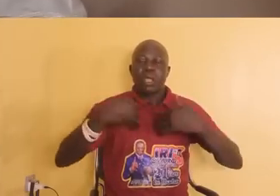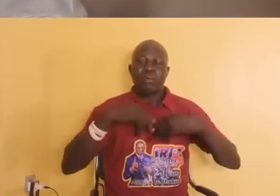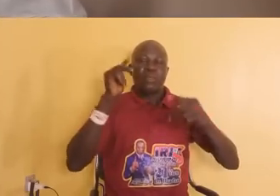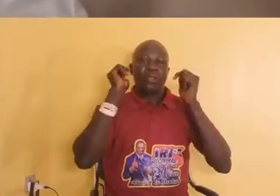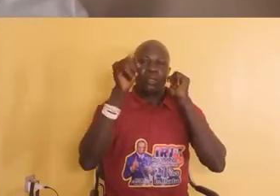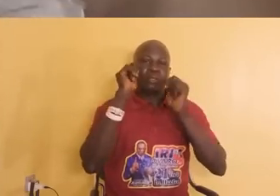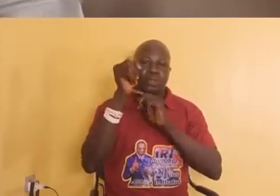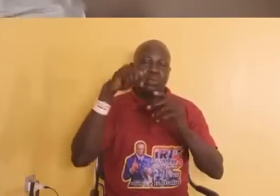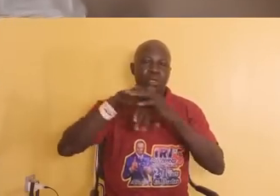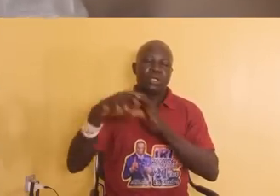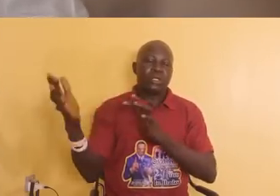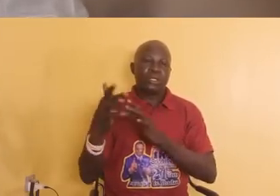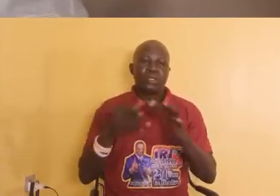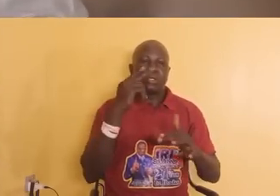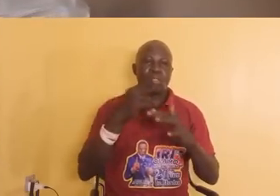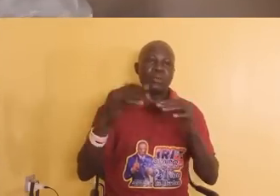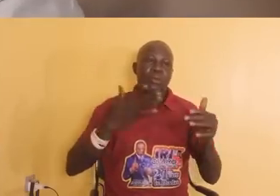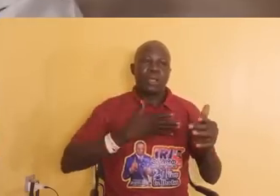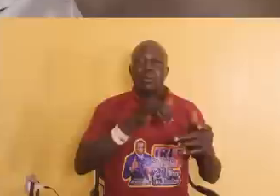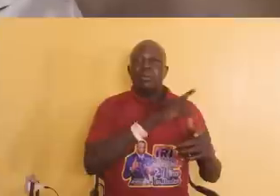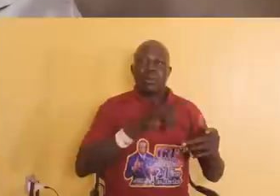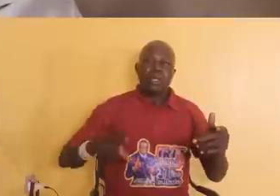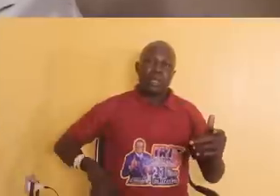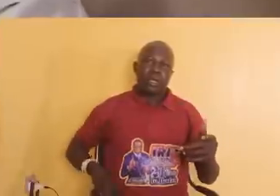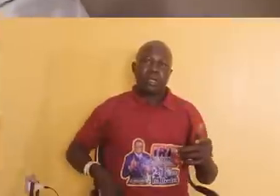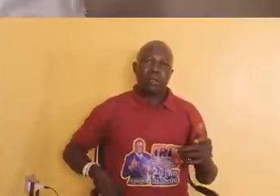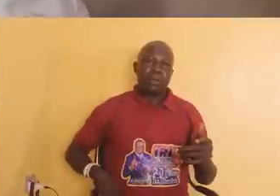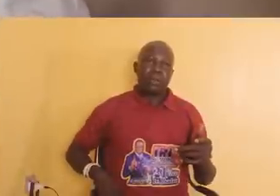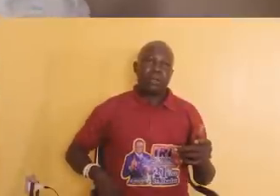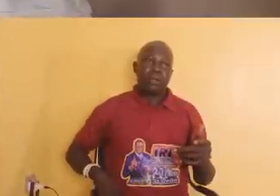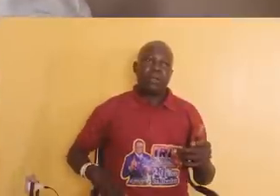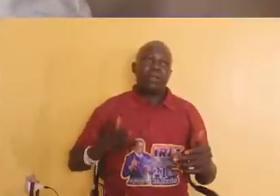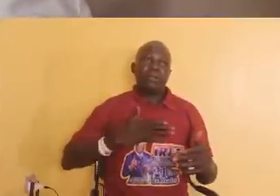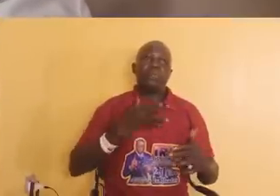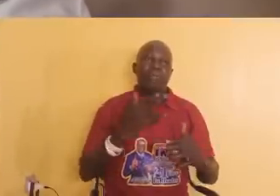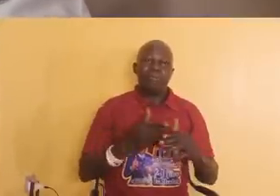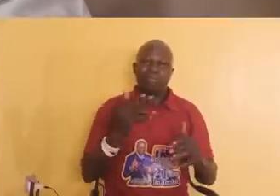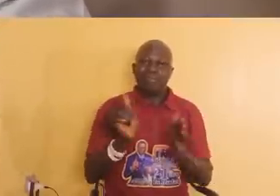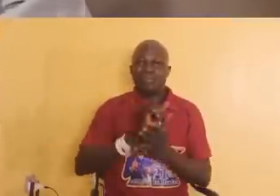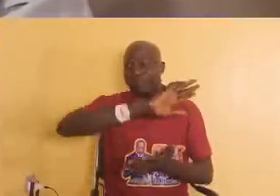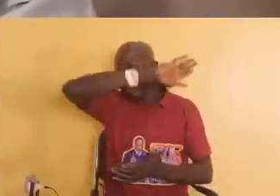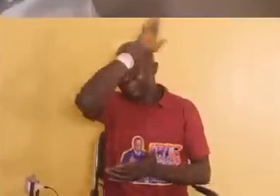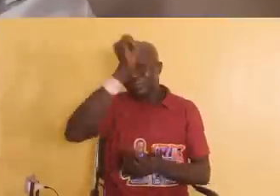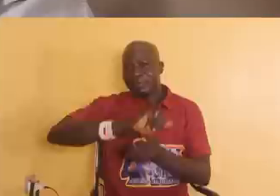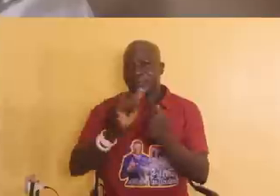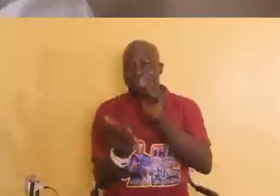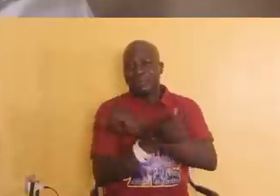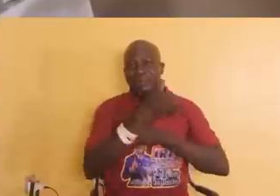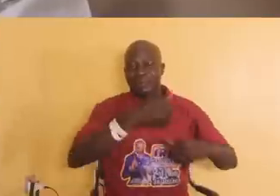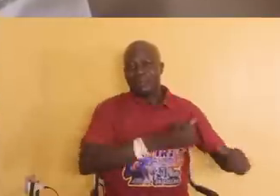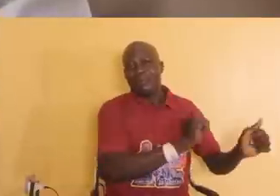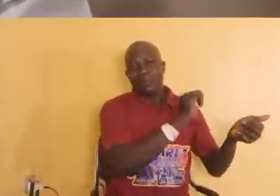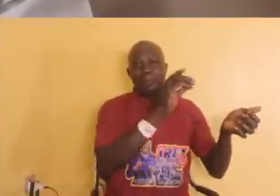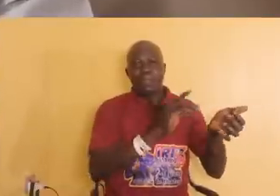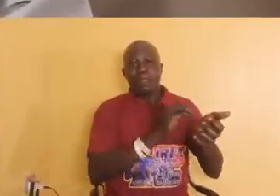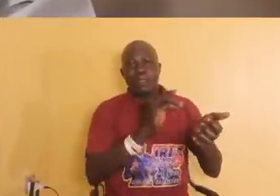You have testimony. Yes. Olua wa. Amen. Oruko mi o yi pada. I never change. Poste mi yin ni.